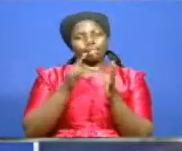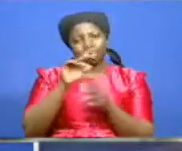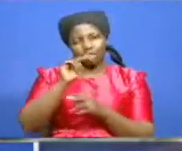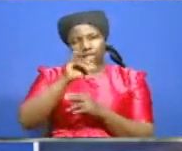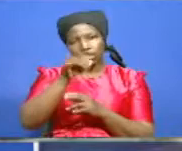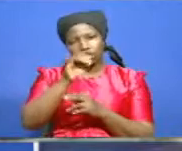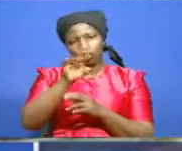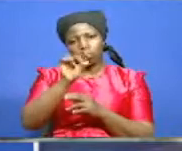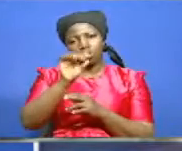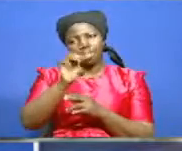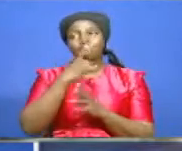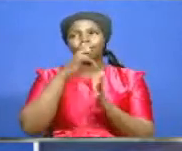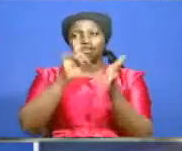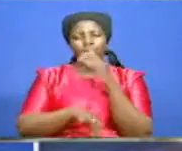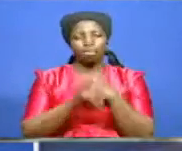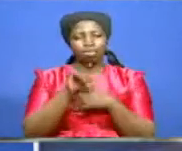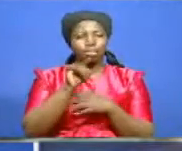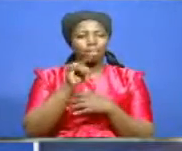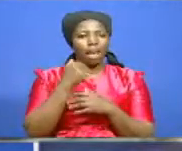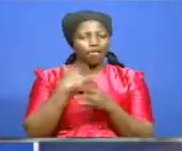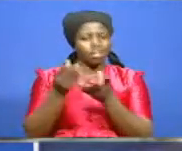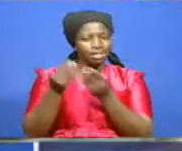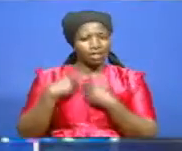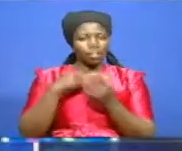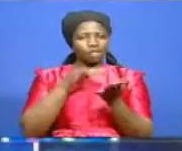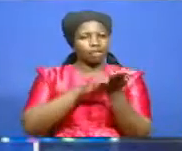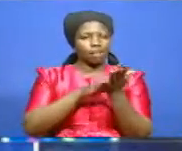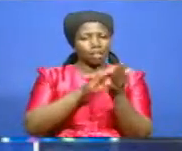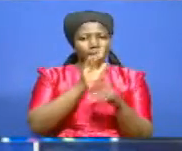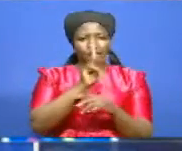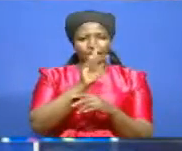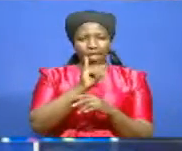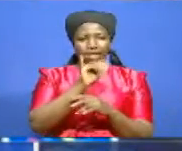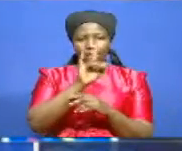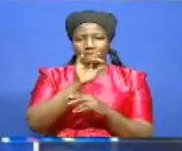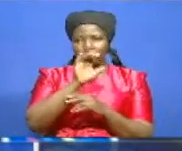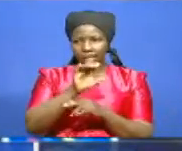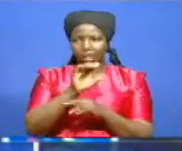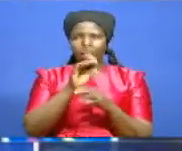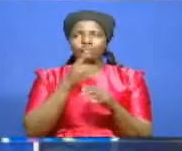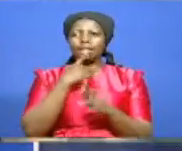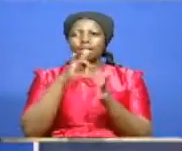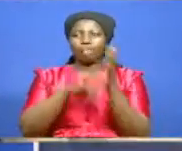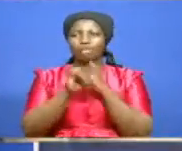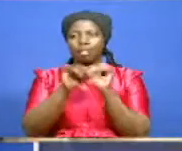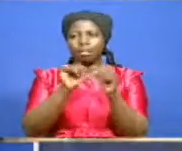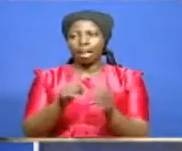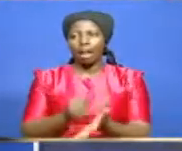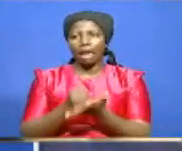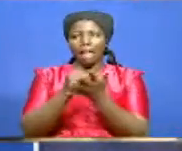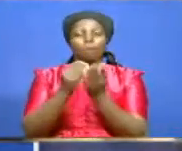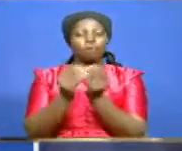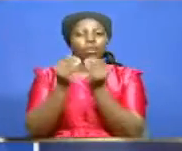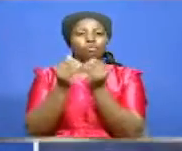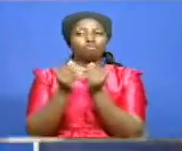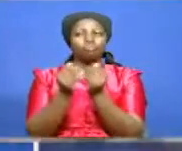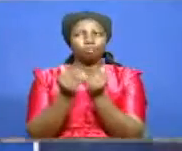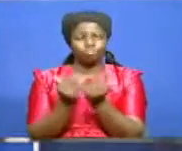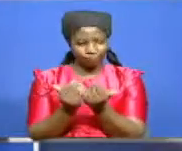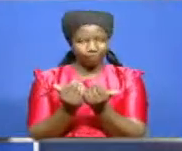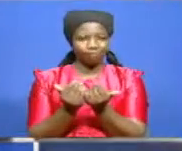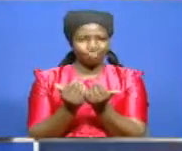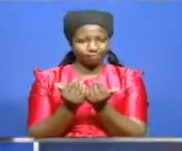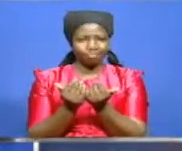the recommendation by KDAC and considered that liquidation would facilitate the orderly resolution of the